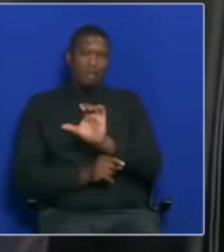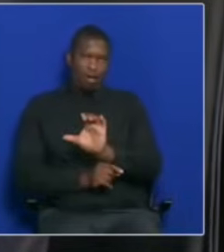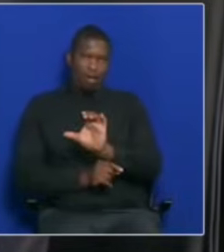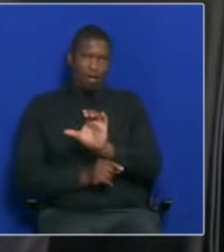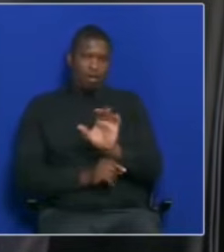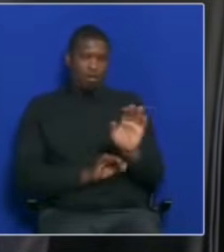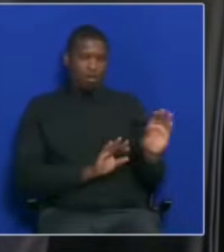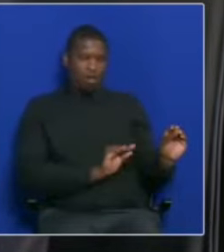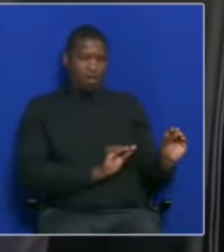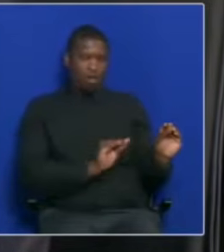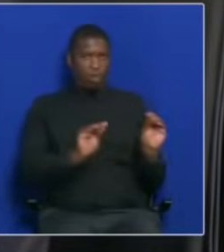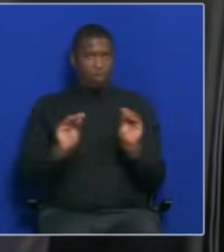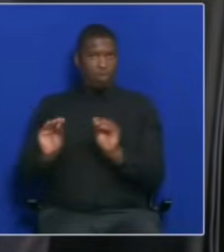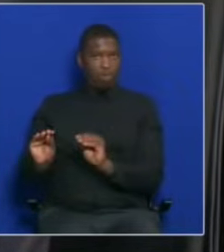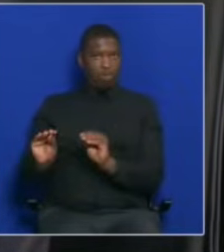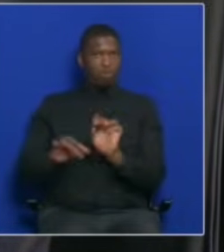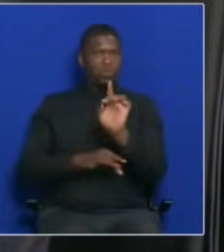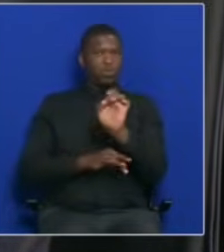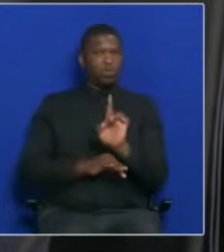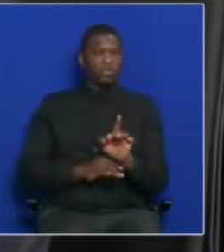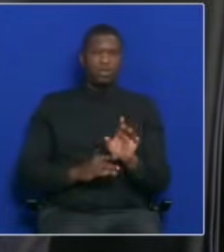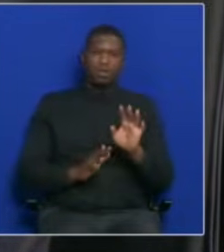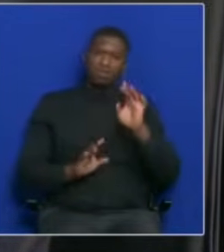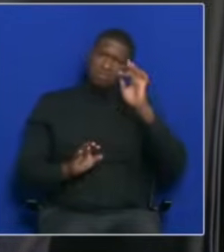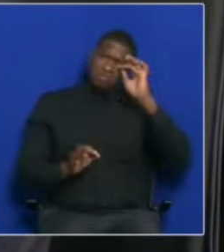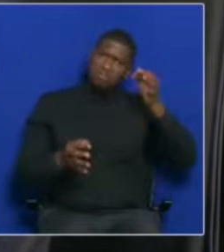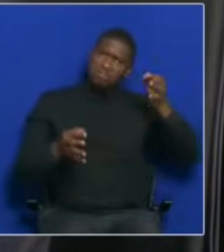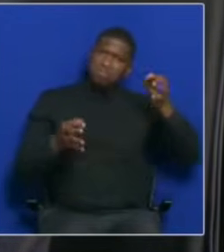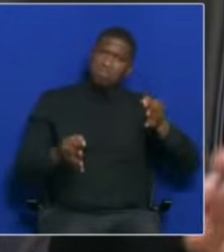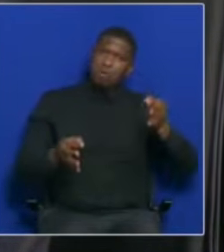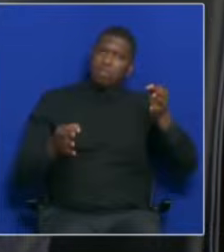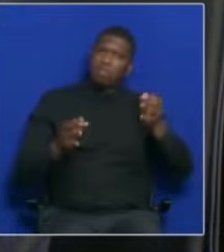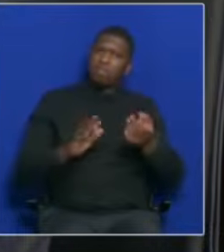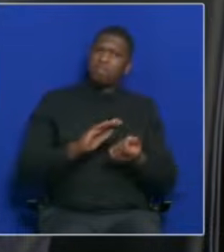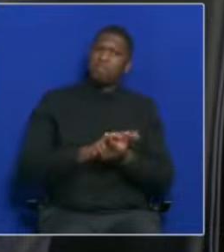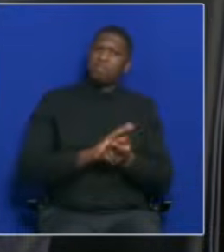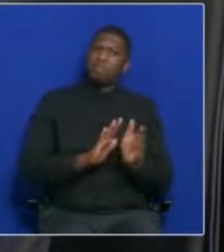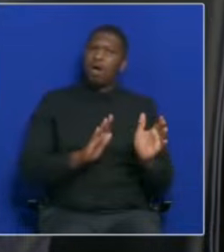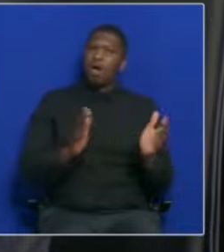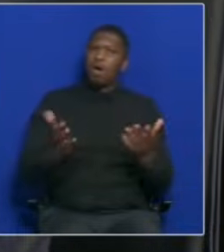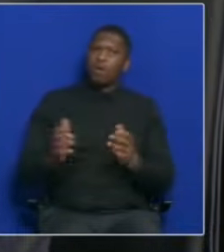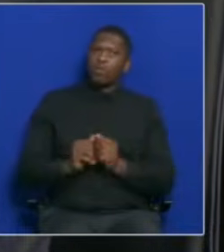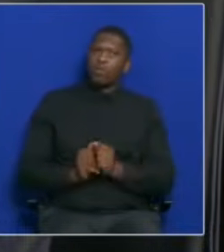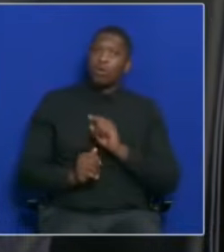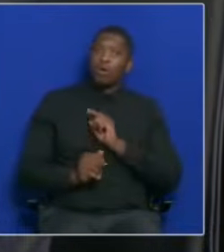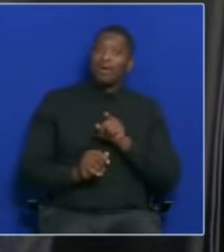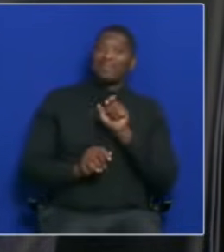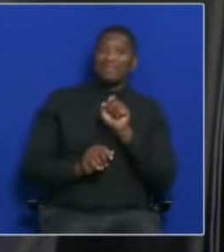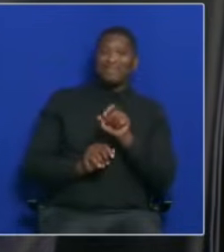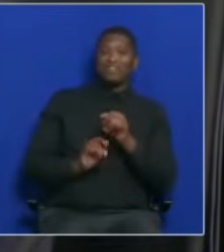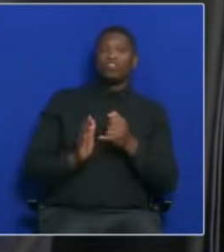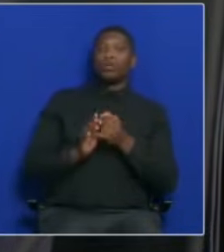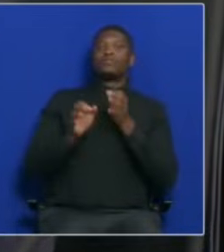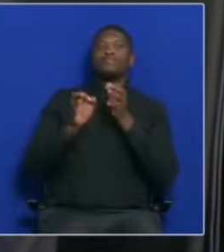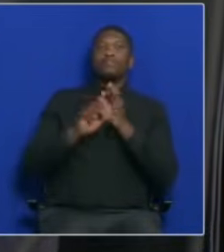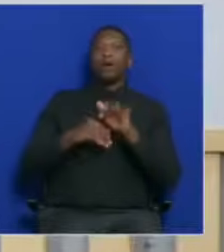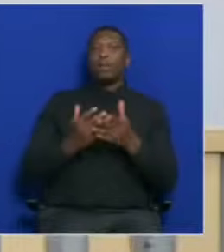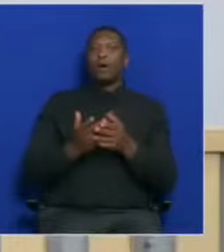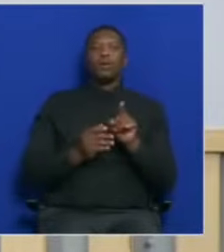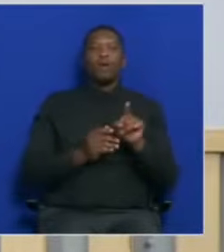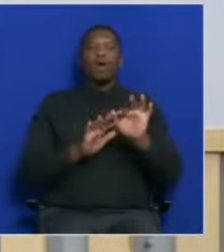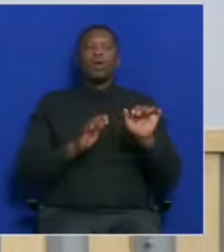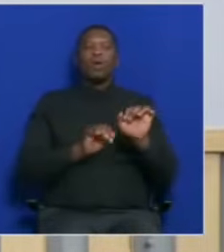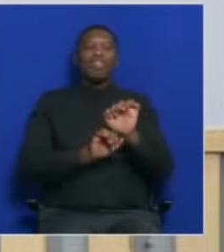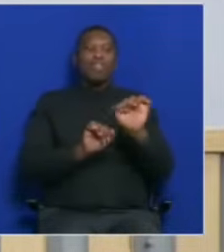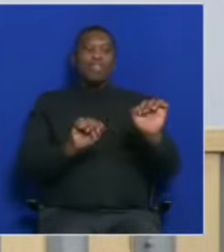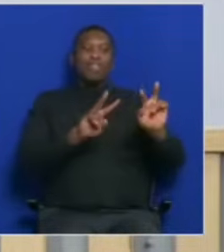what informed that? Because this largely just speaks about the secondment of the investigators.